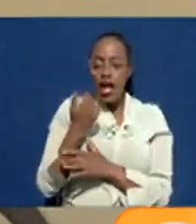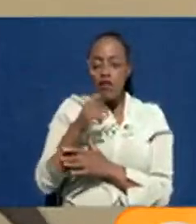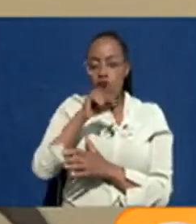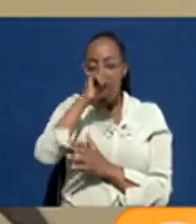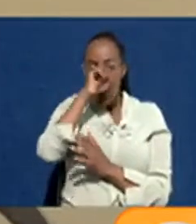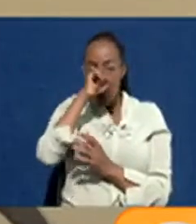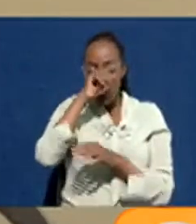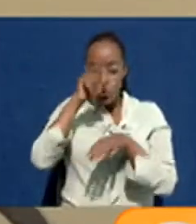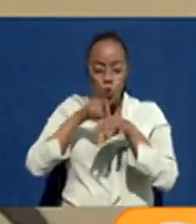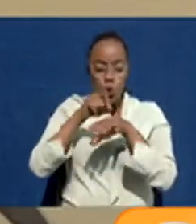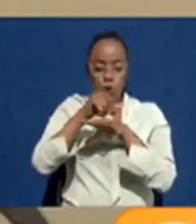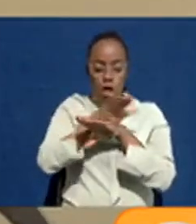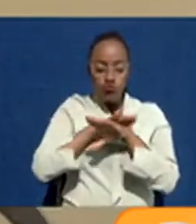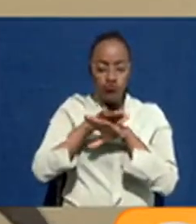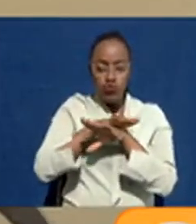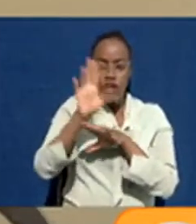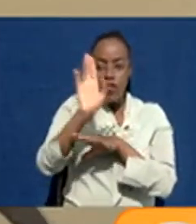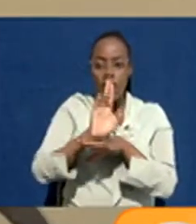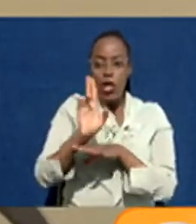that they use.